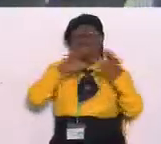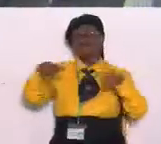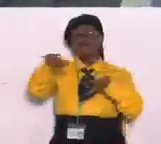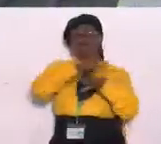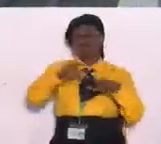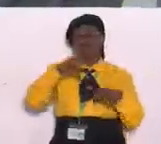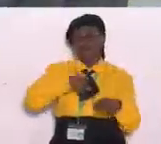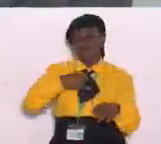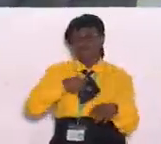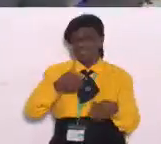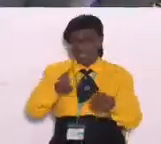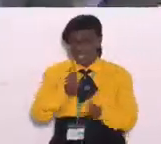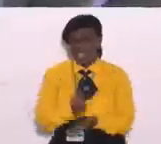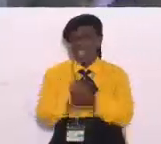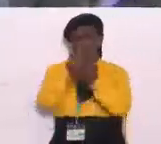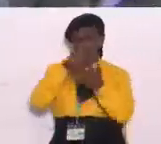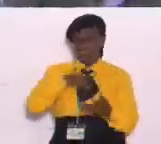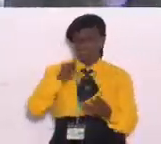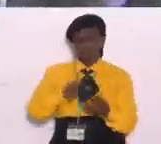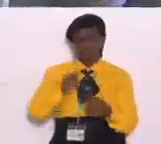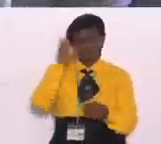Help me to seek first your kingdom